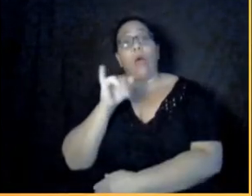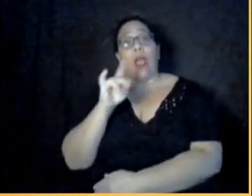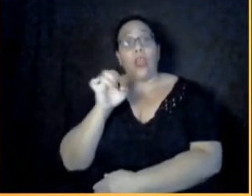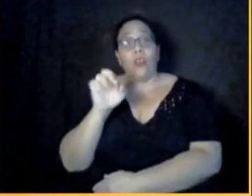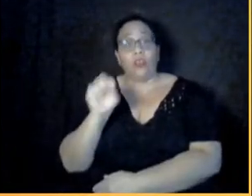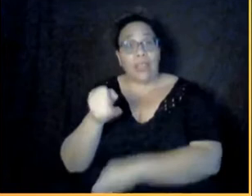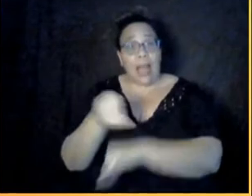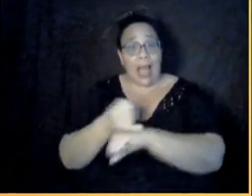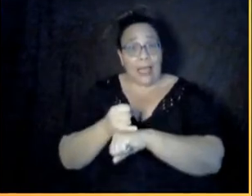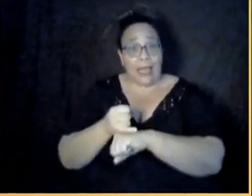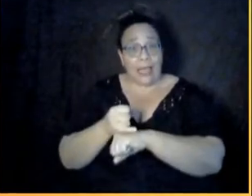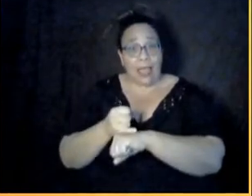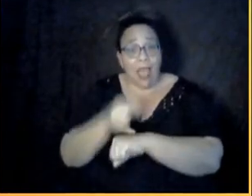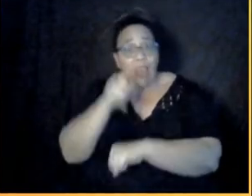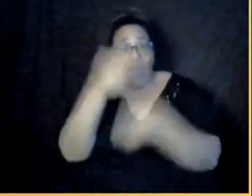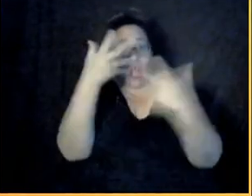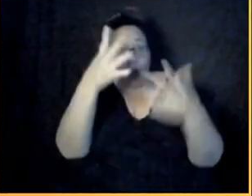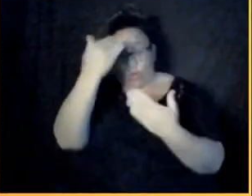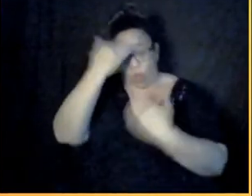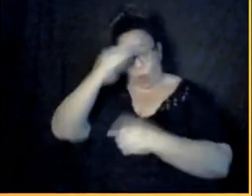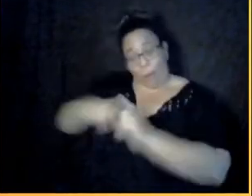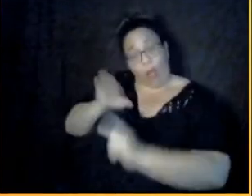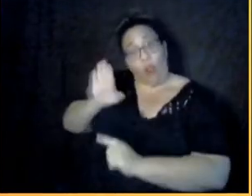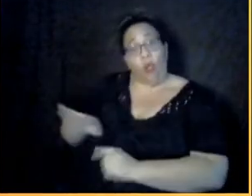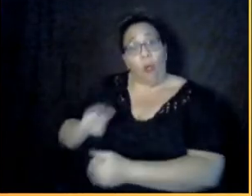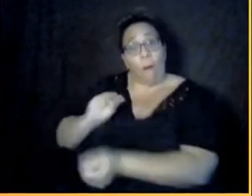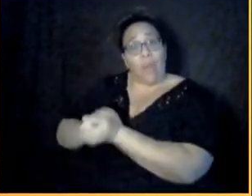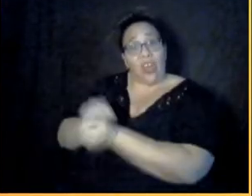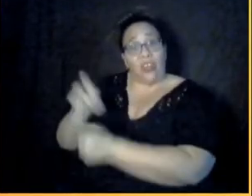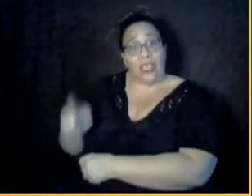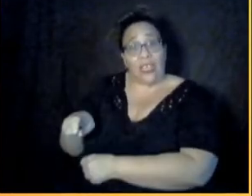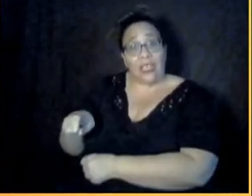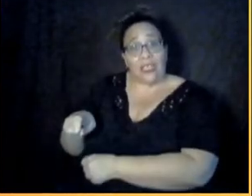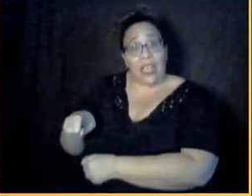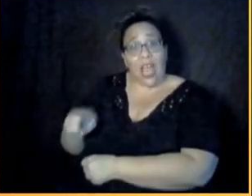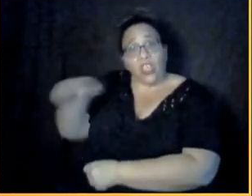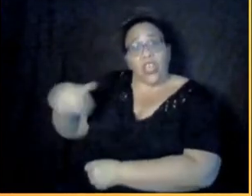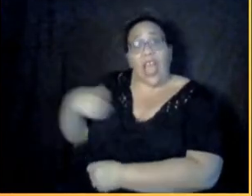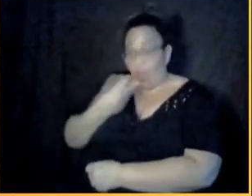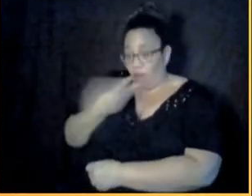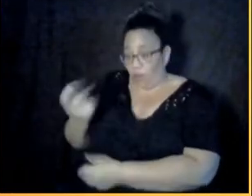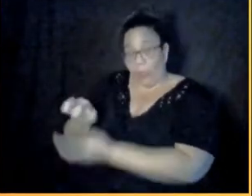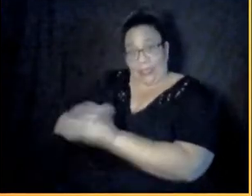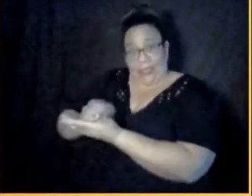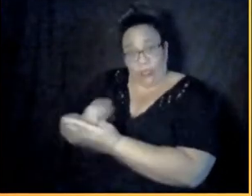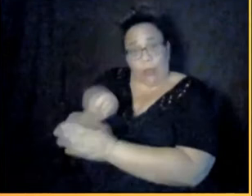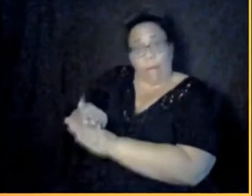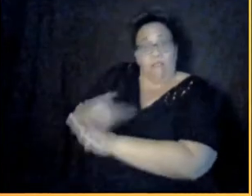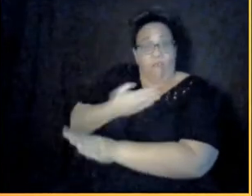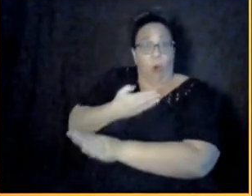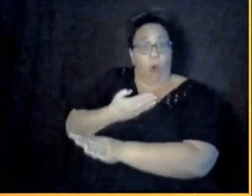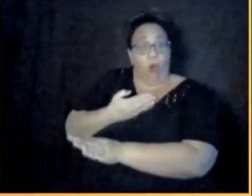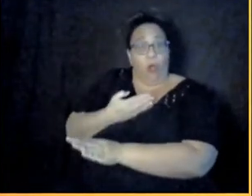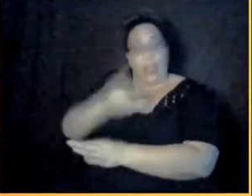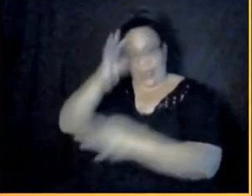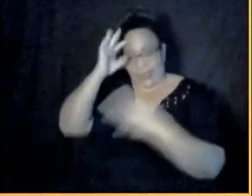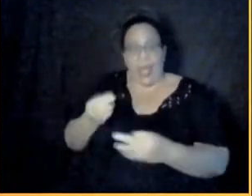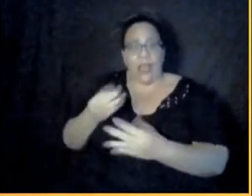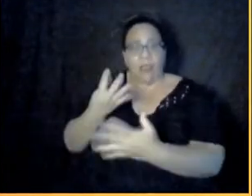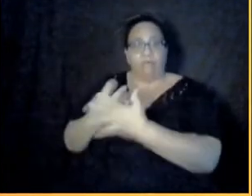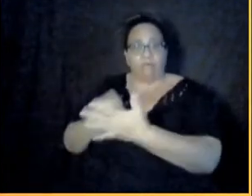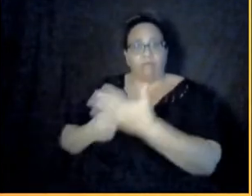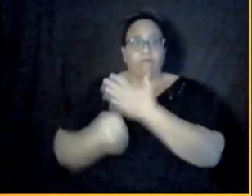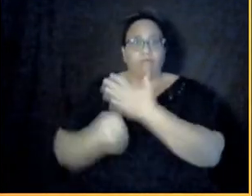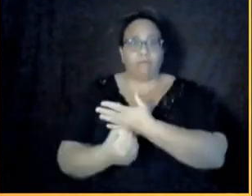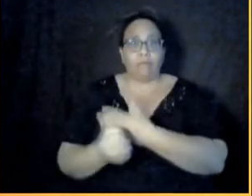Rikers knew about her medical condition. She even caught several seizures before they decided to place her